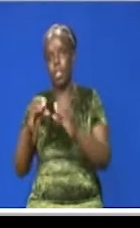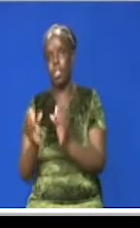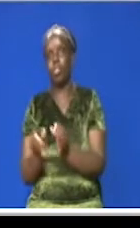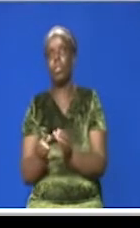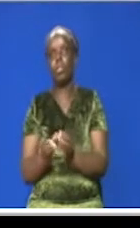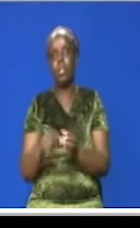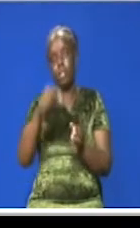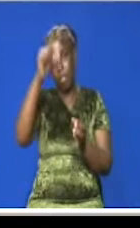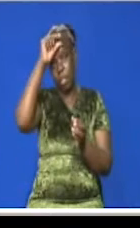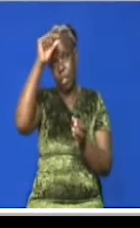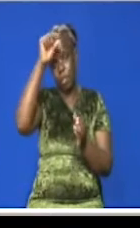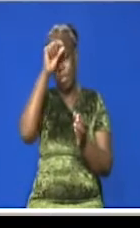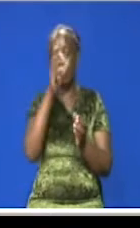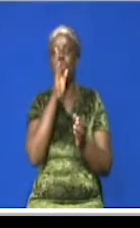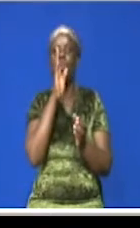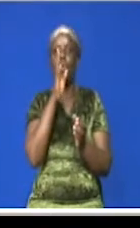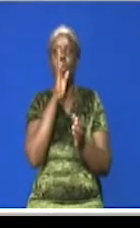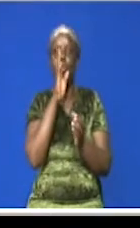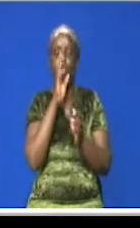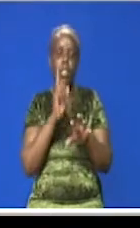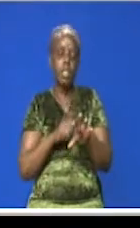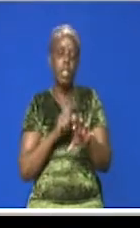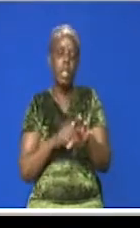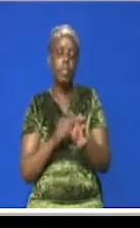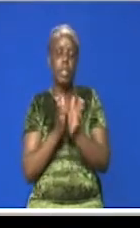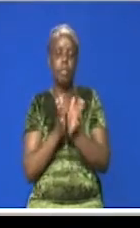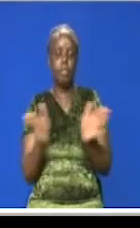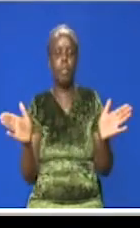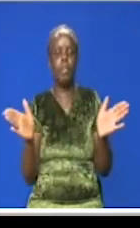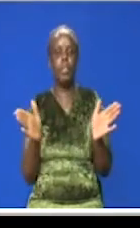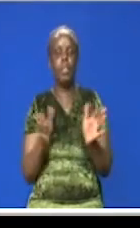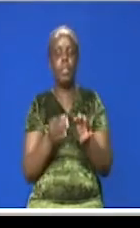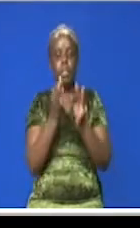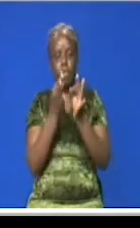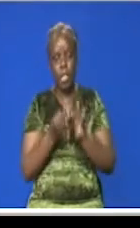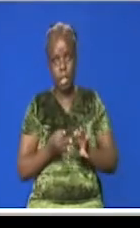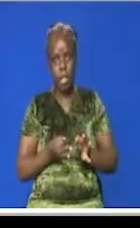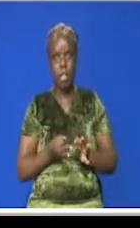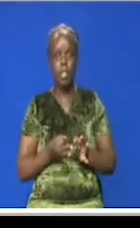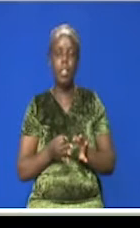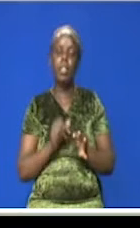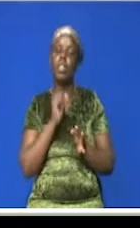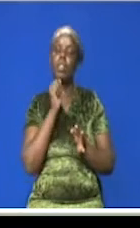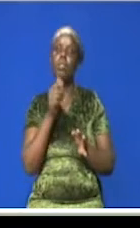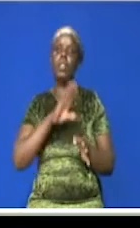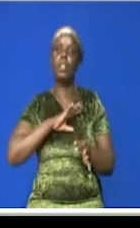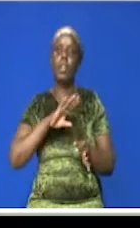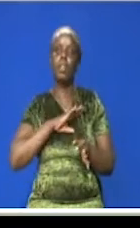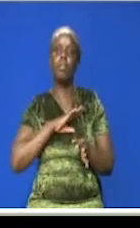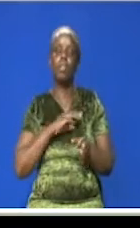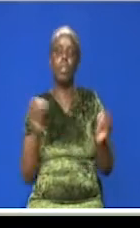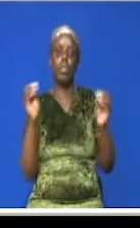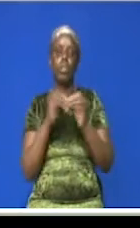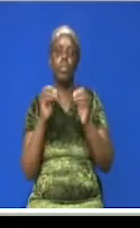The government borrows when public revenue is insufficient to